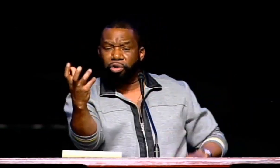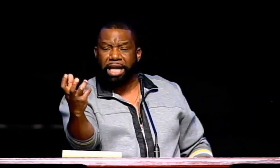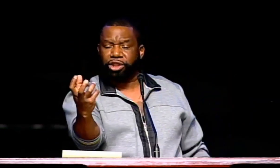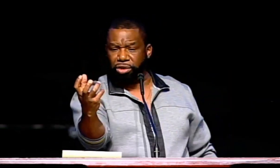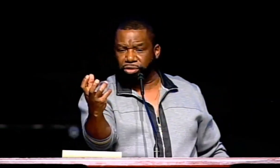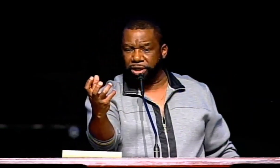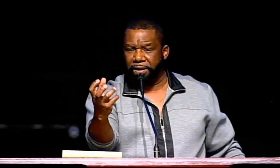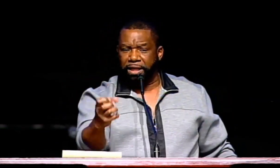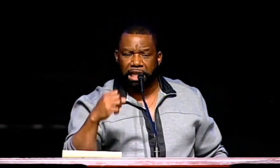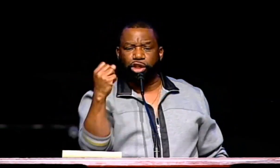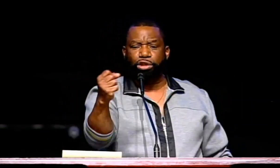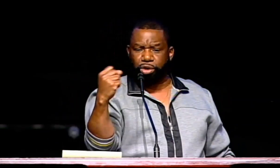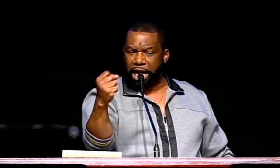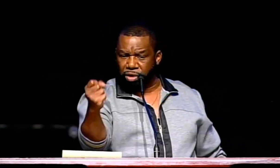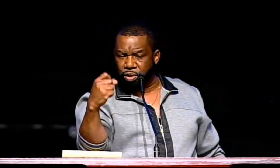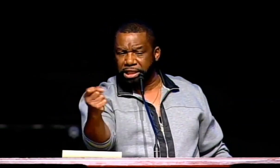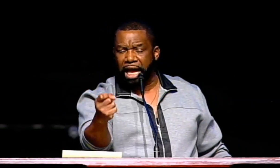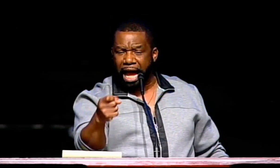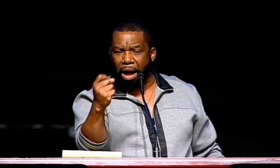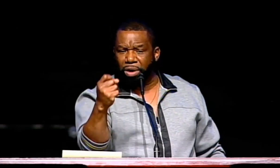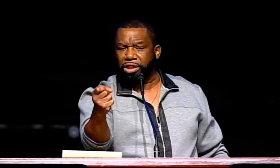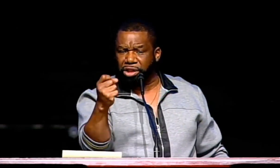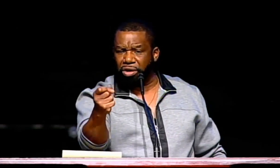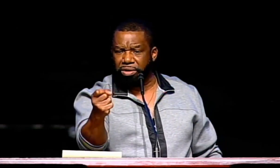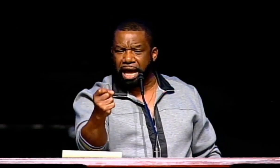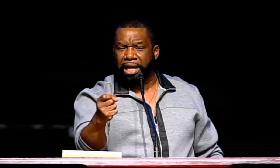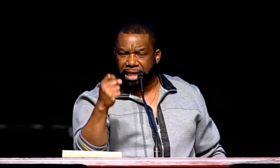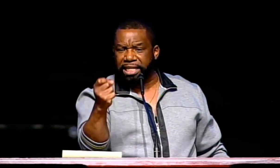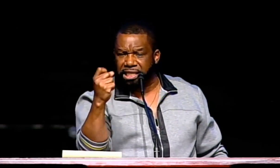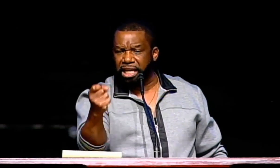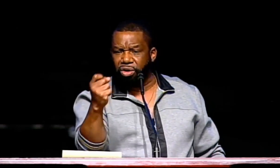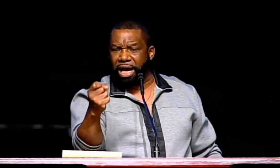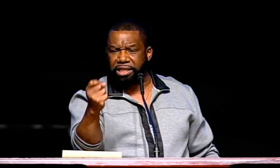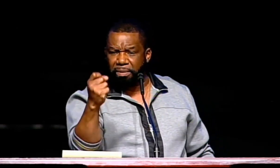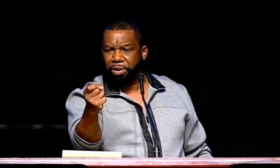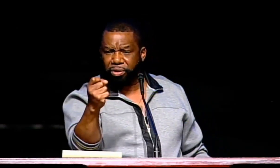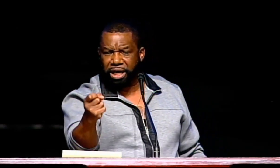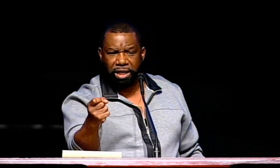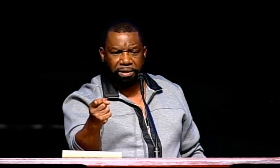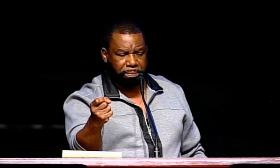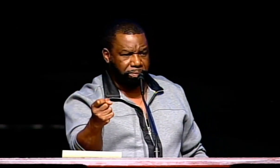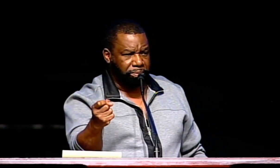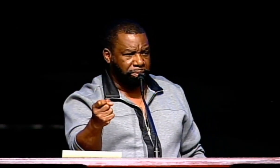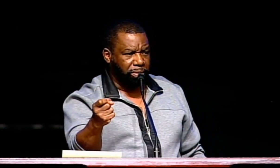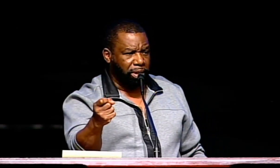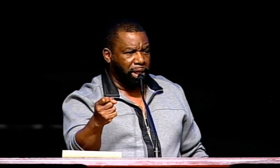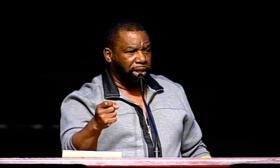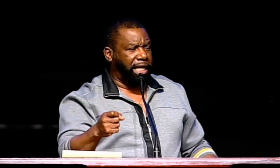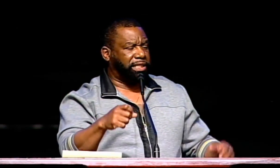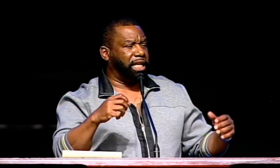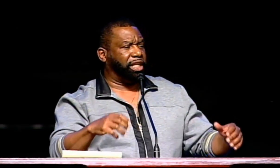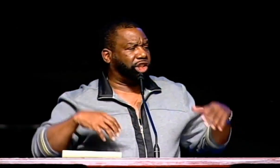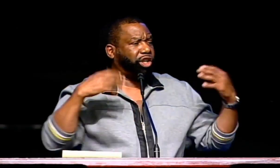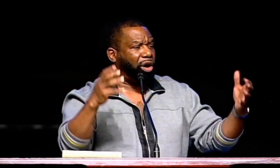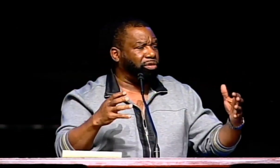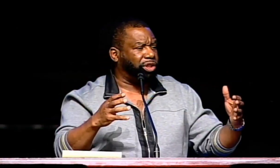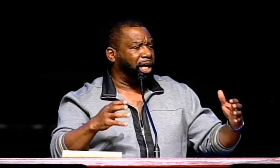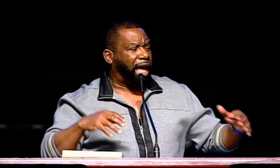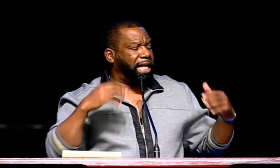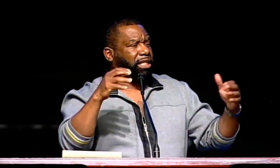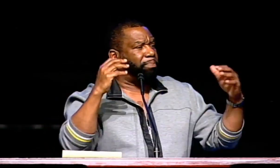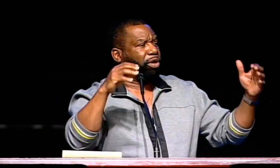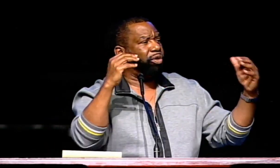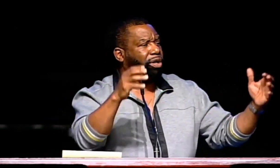people, your grandchildren that you're trying to reach, I want to show you now, they see you as a hypocrite. They see the